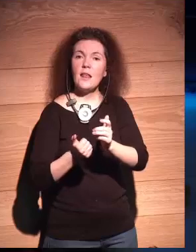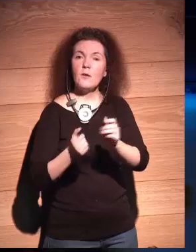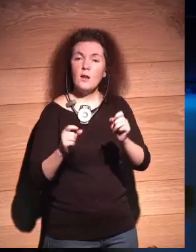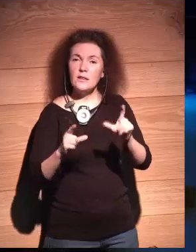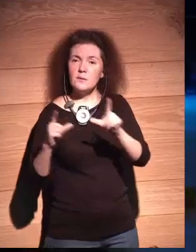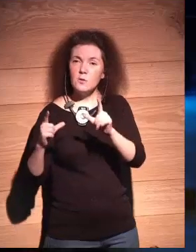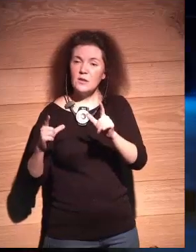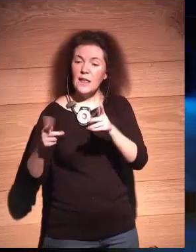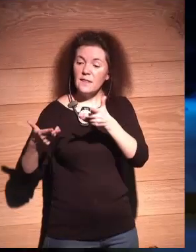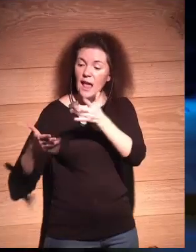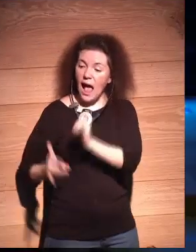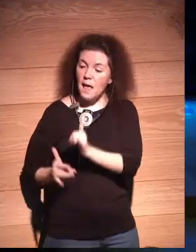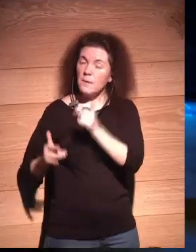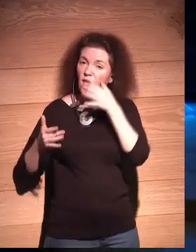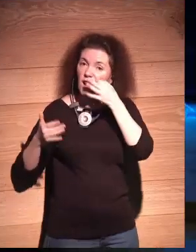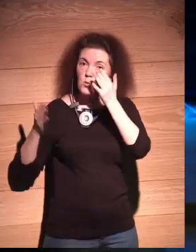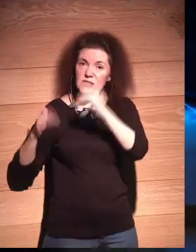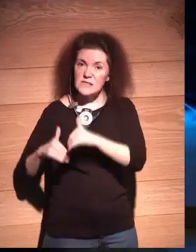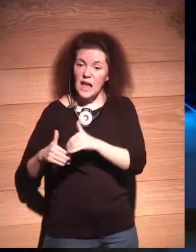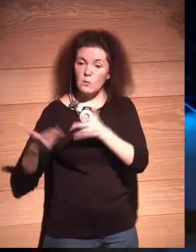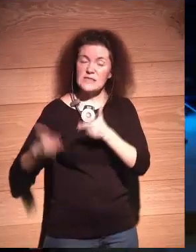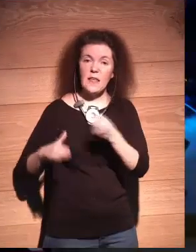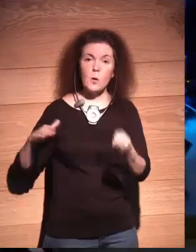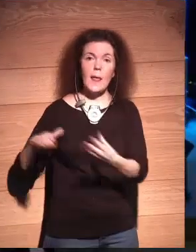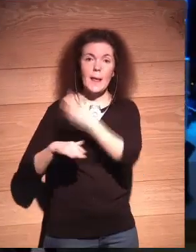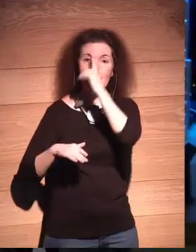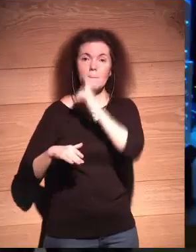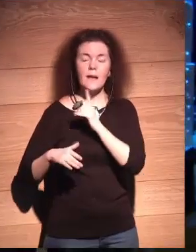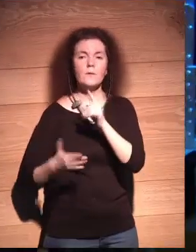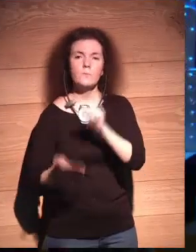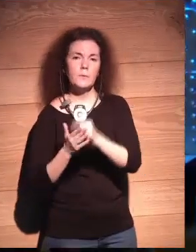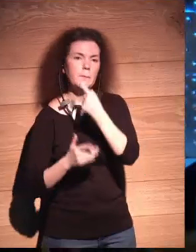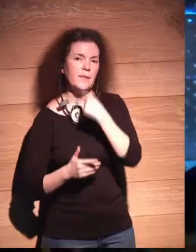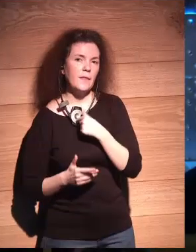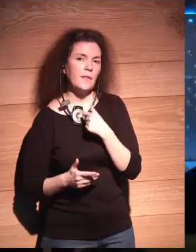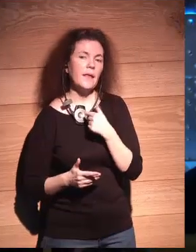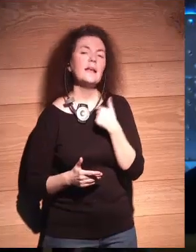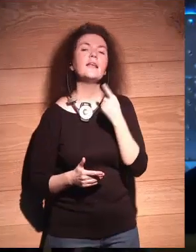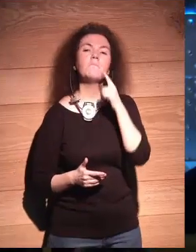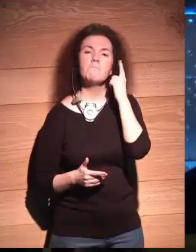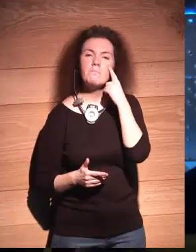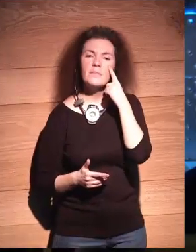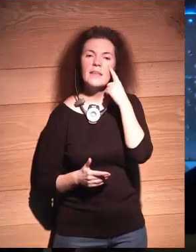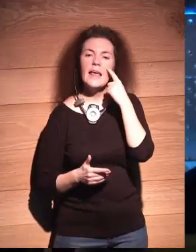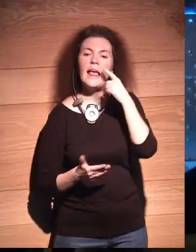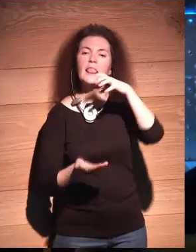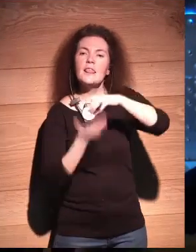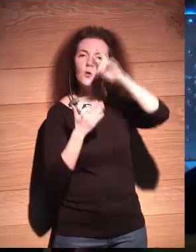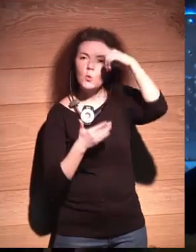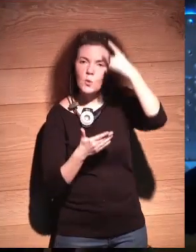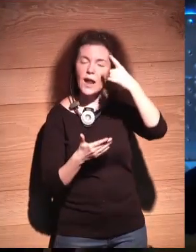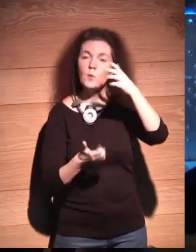he very quickly said, I found a cultural institution and a prison. So we did this project in Milan